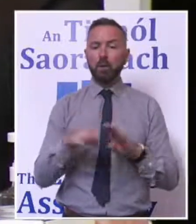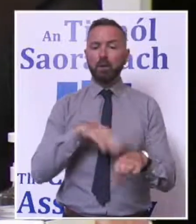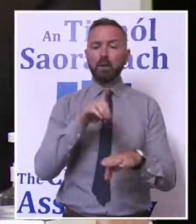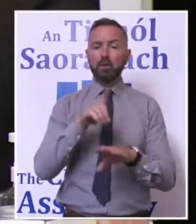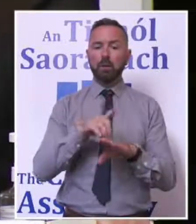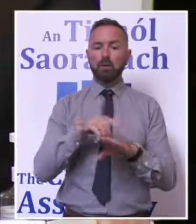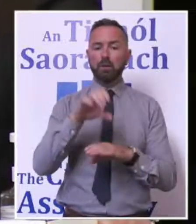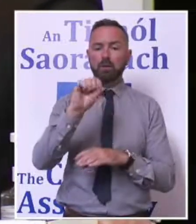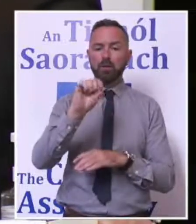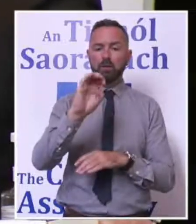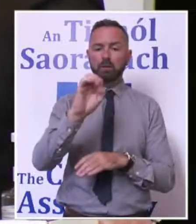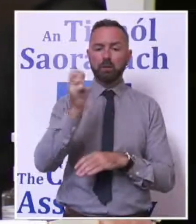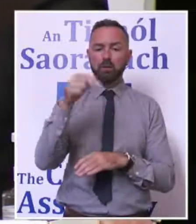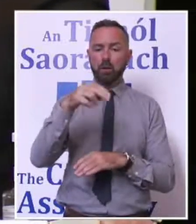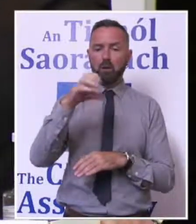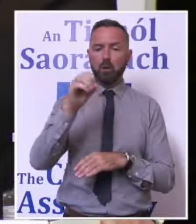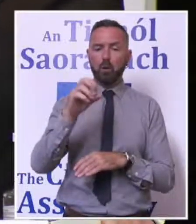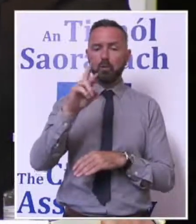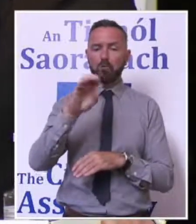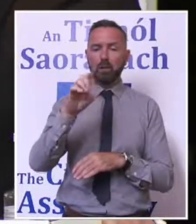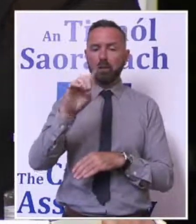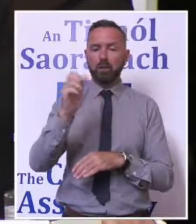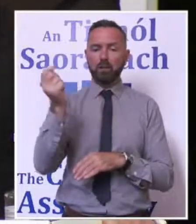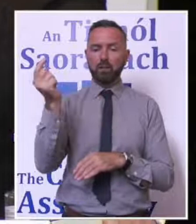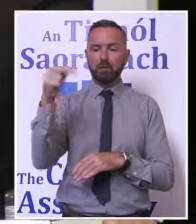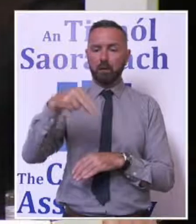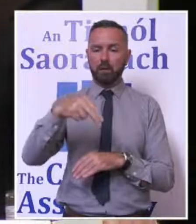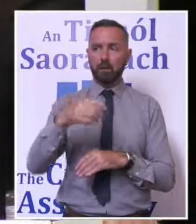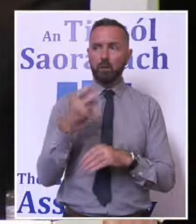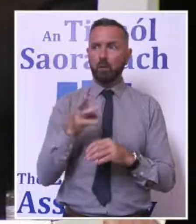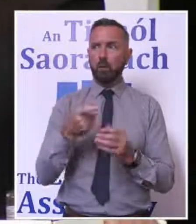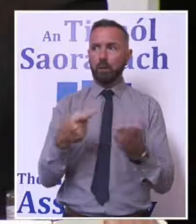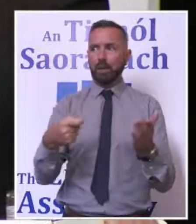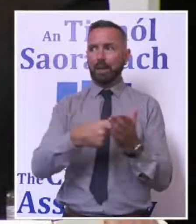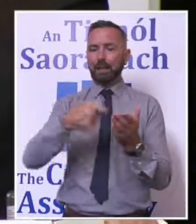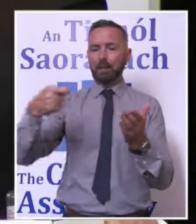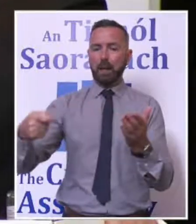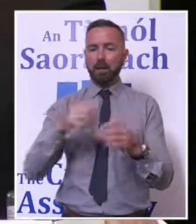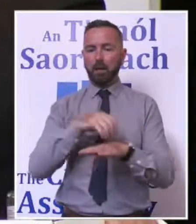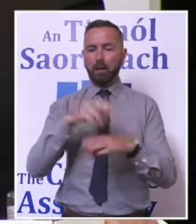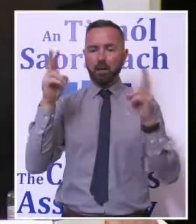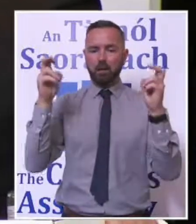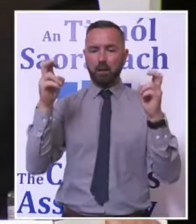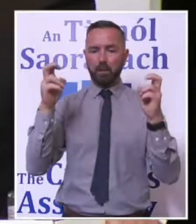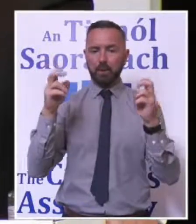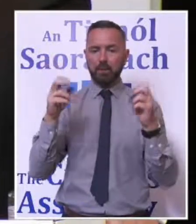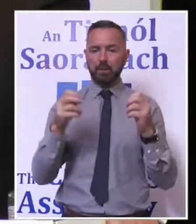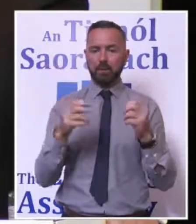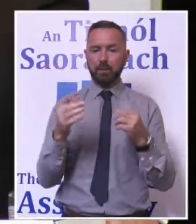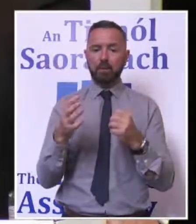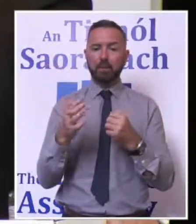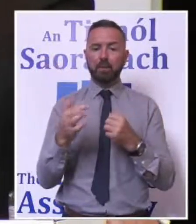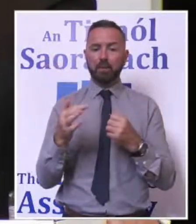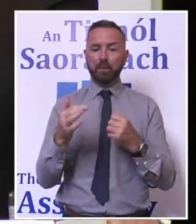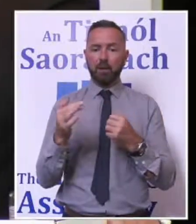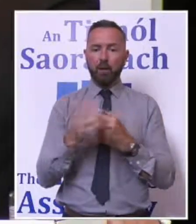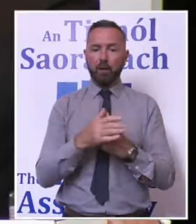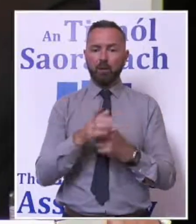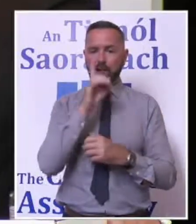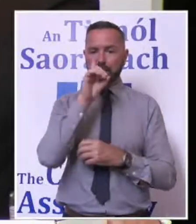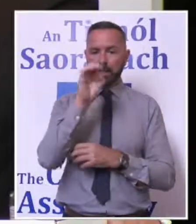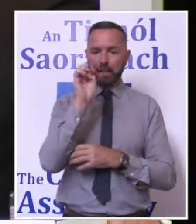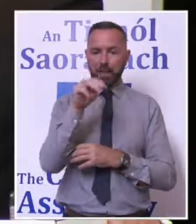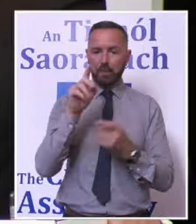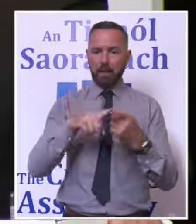will further expand on this topic this morning on high-level options for the type of direct elected mayor and local government structures that are best suited for